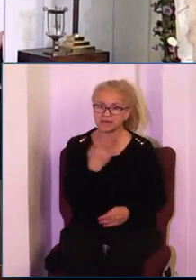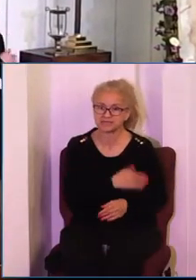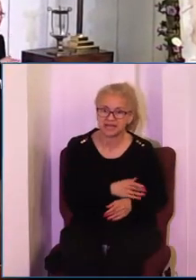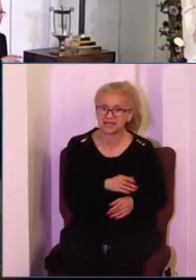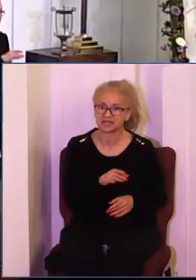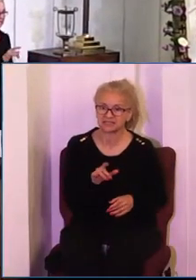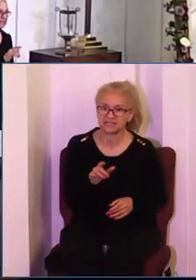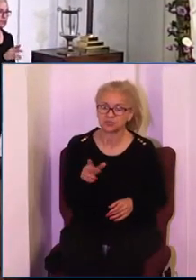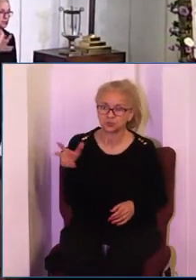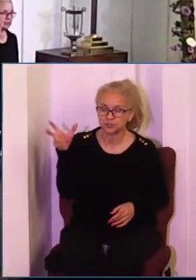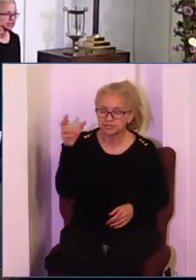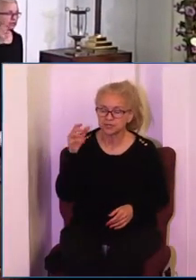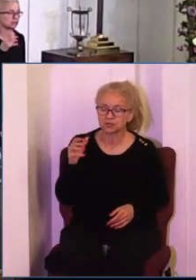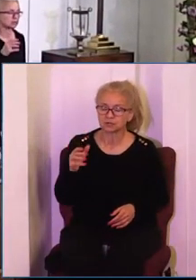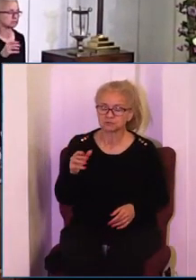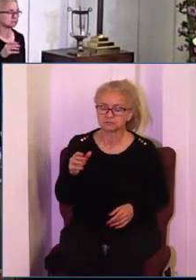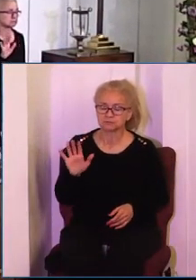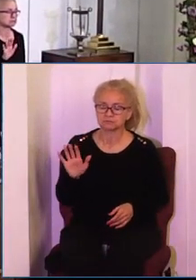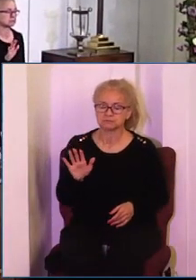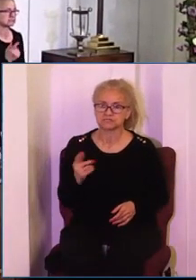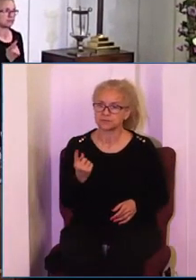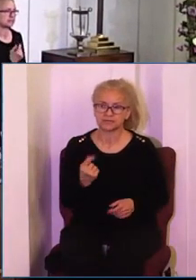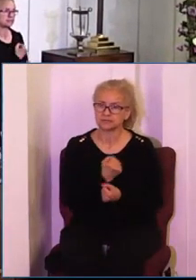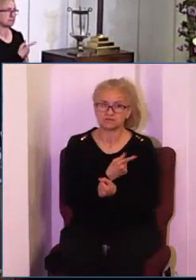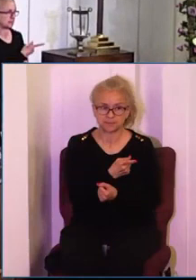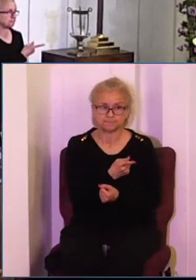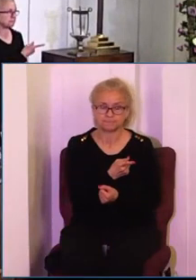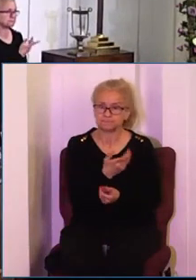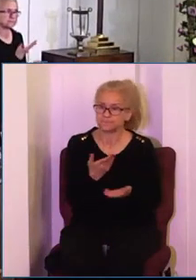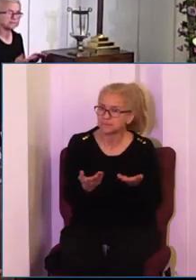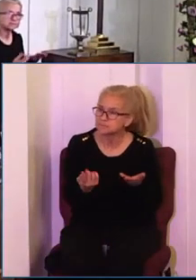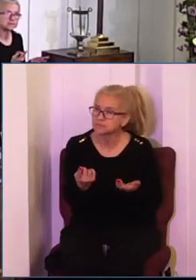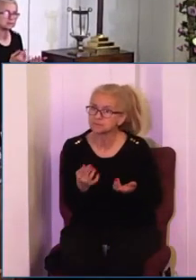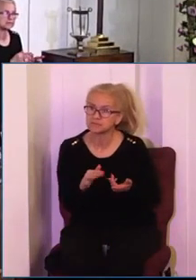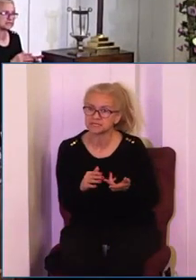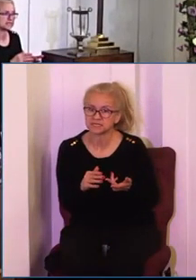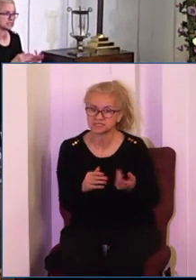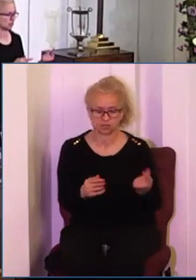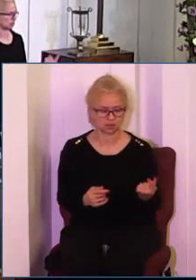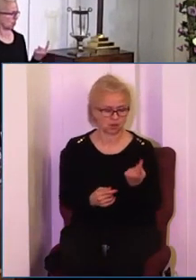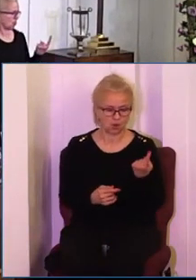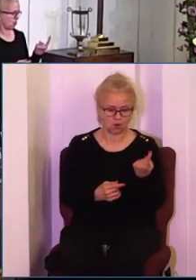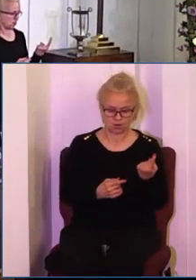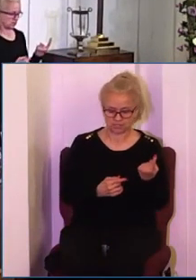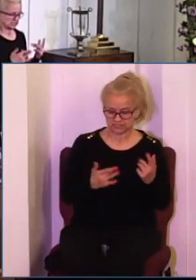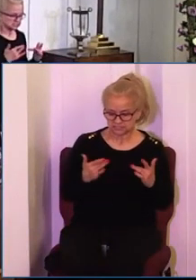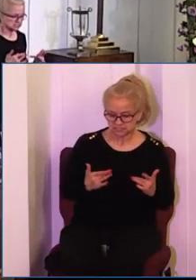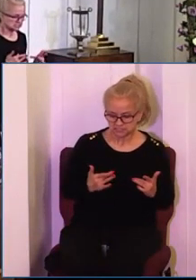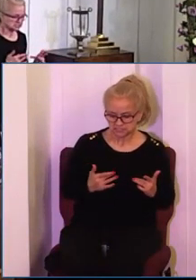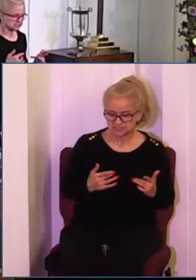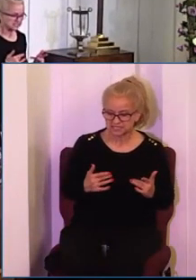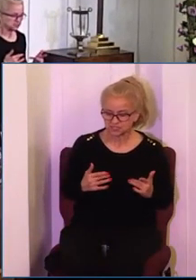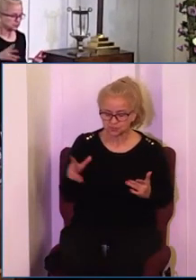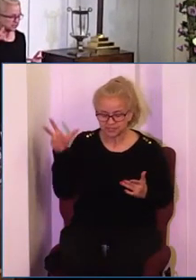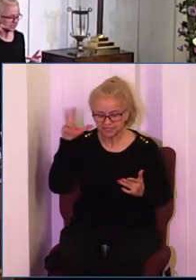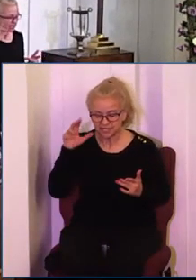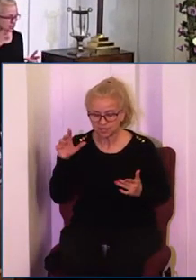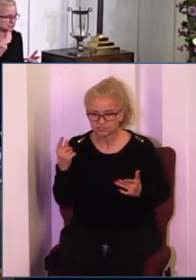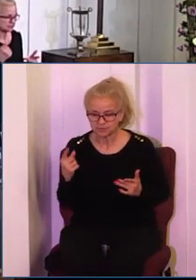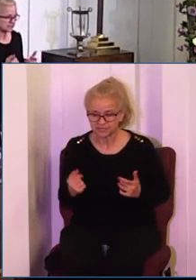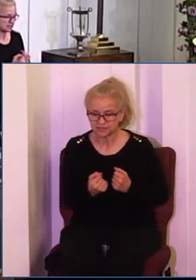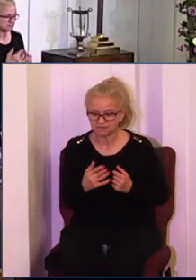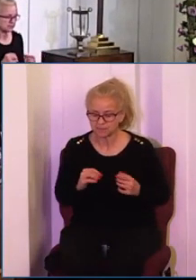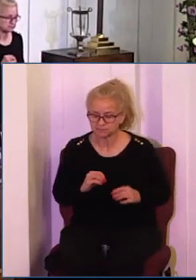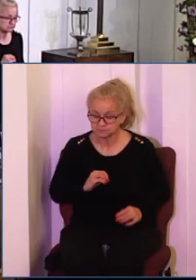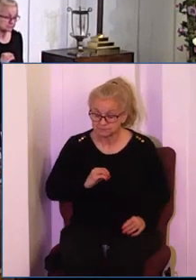need to hear that they are loved. Maybe someone is being alone and they need to hear that they are loved.